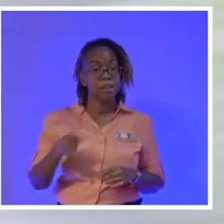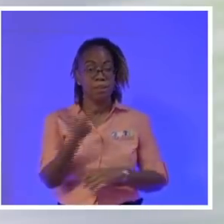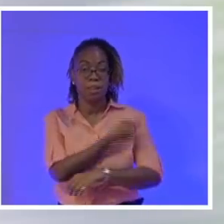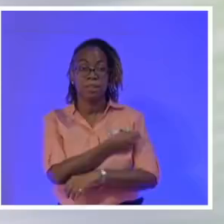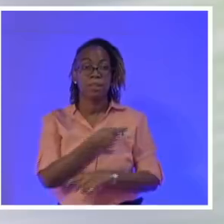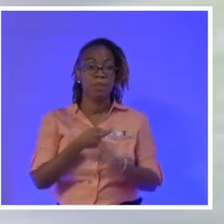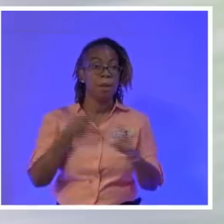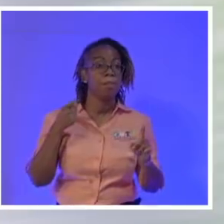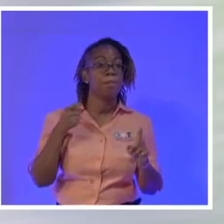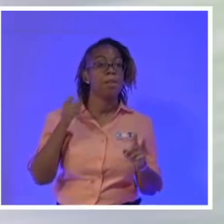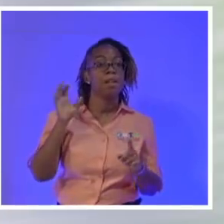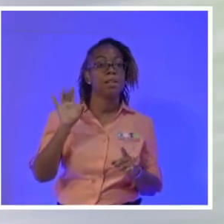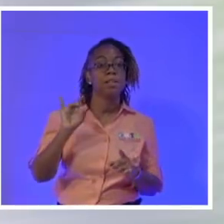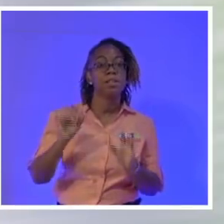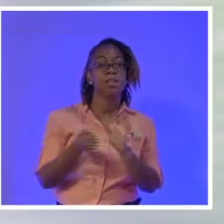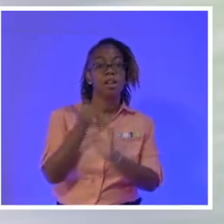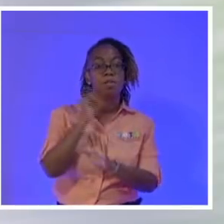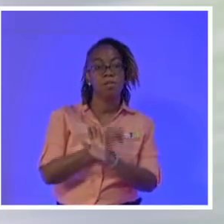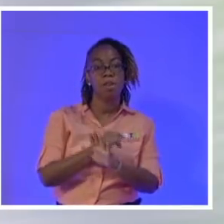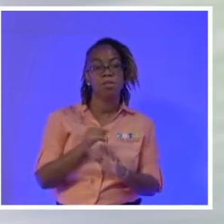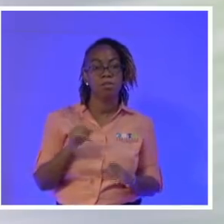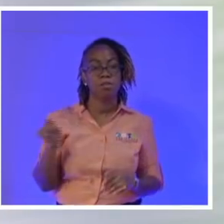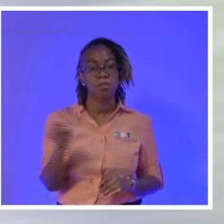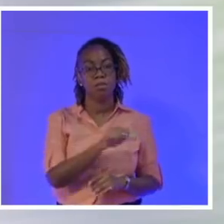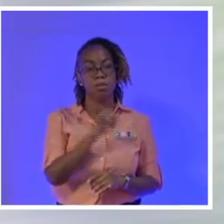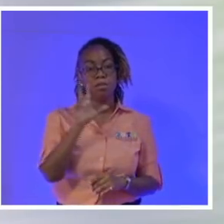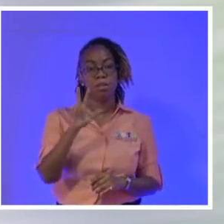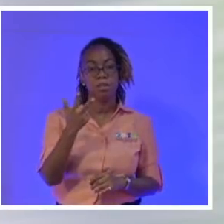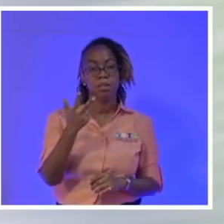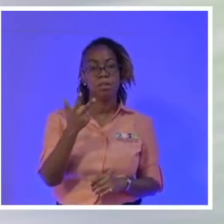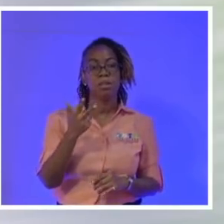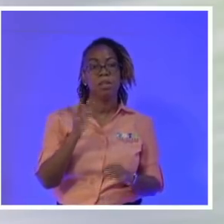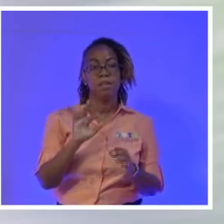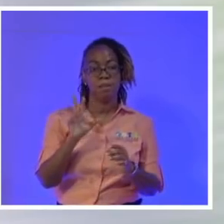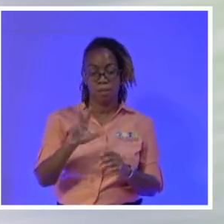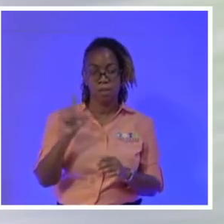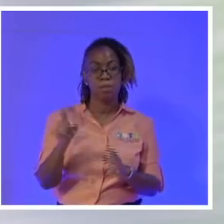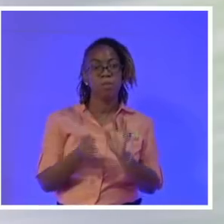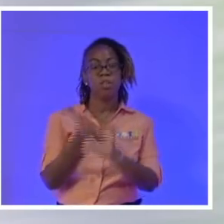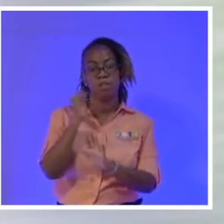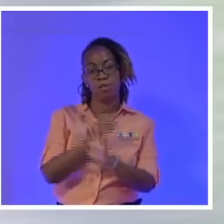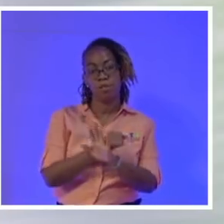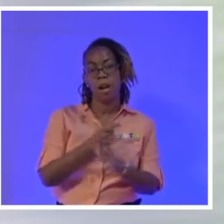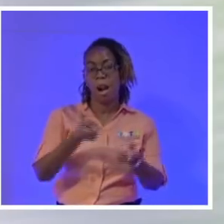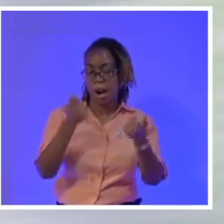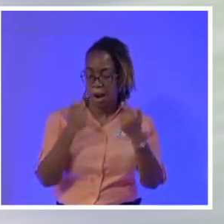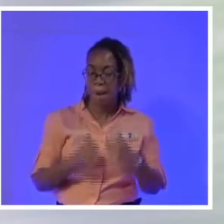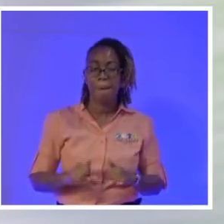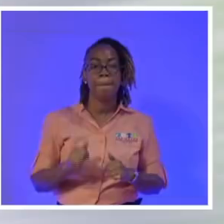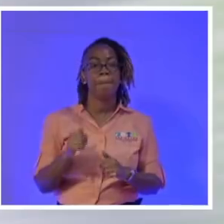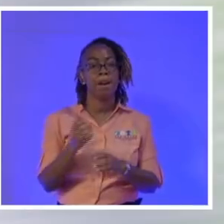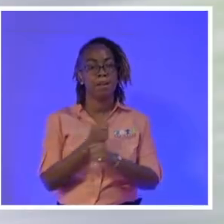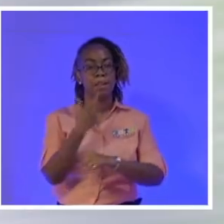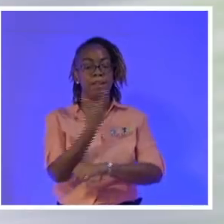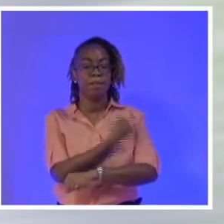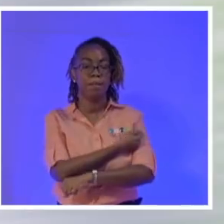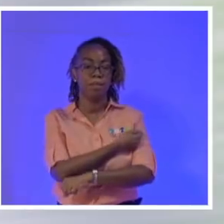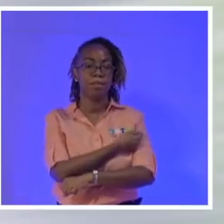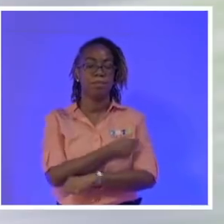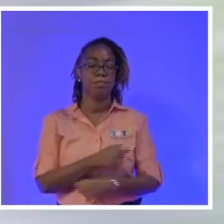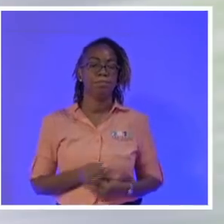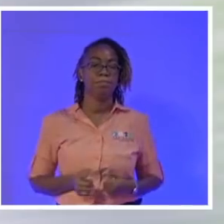of January, and the 8th of January to the 5th of February, come in and get boosted.